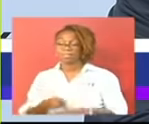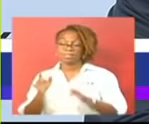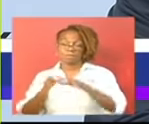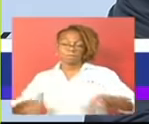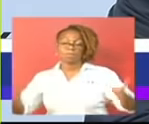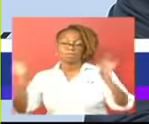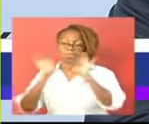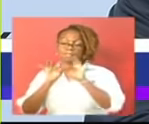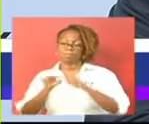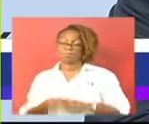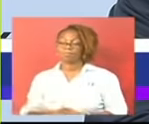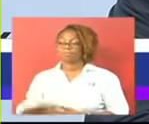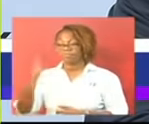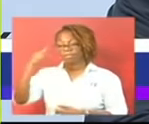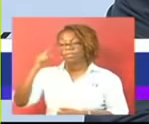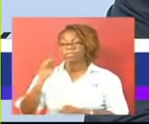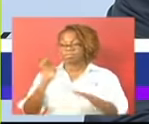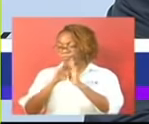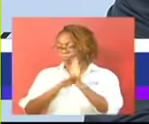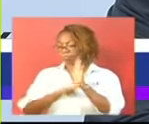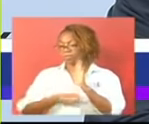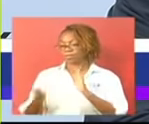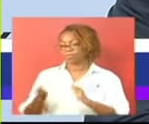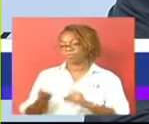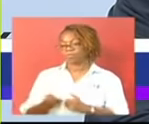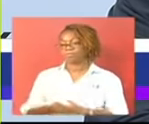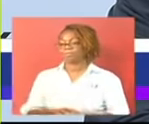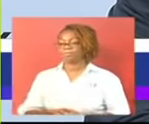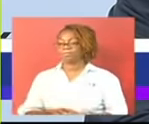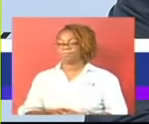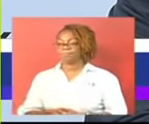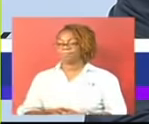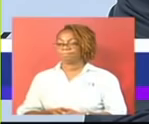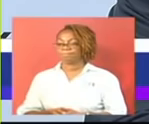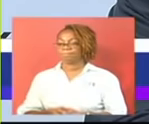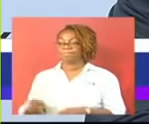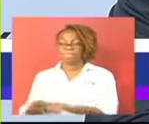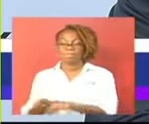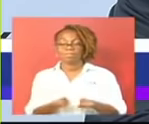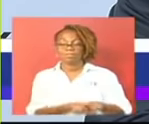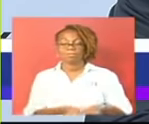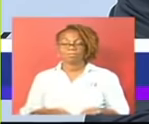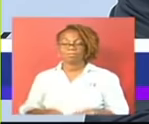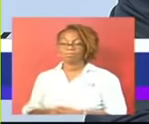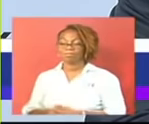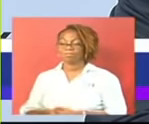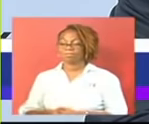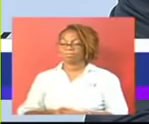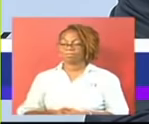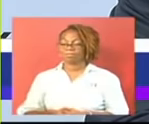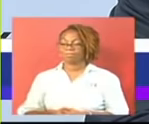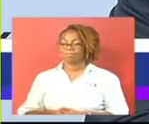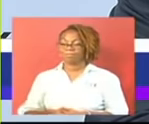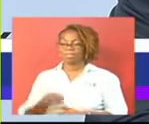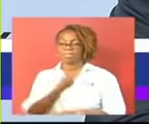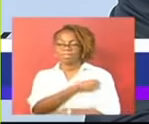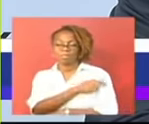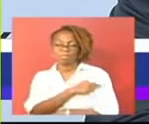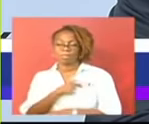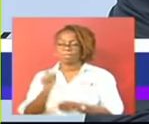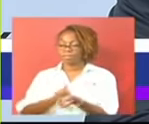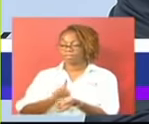components of reducing the death rate, along with the clinical care that has been provided and that resources have been allocated